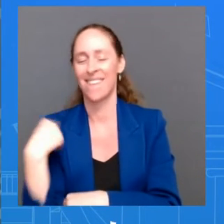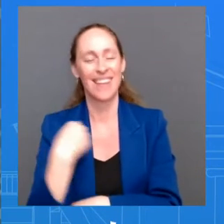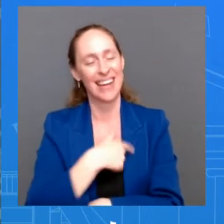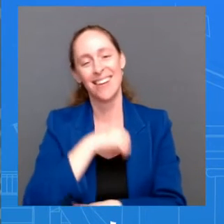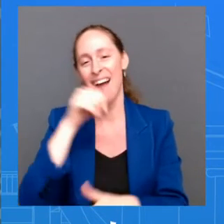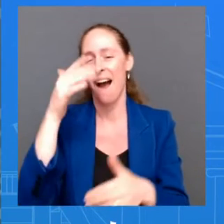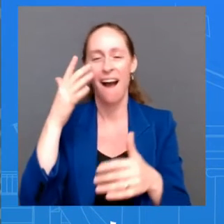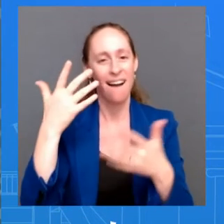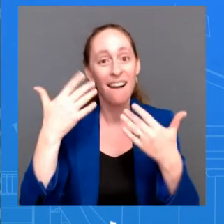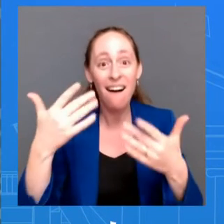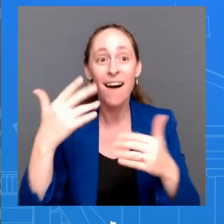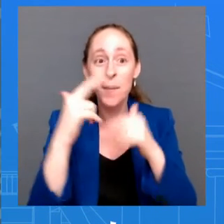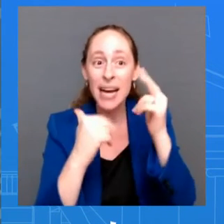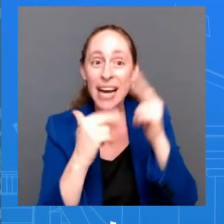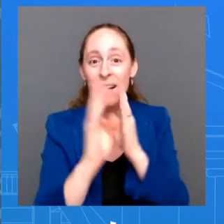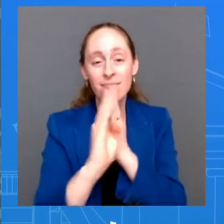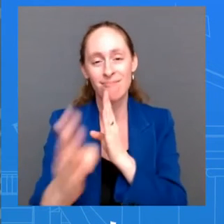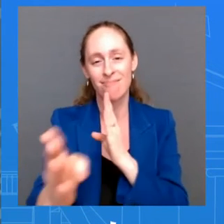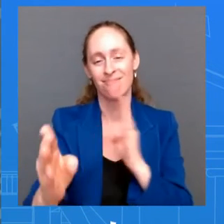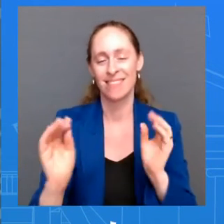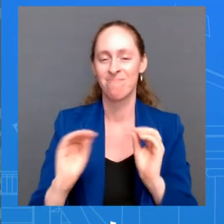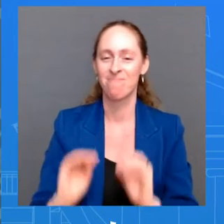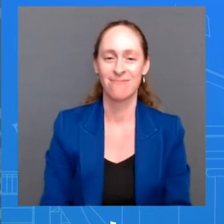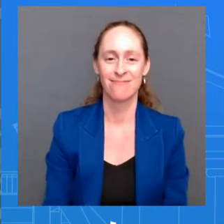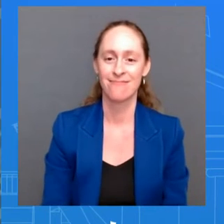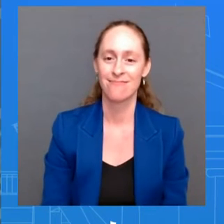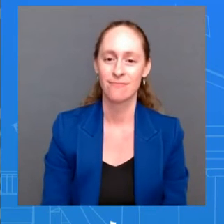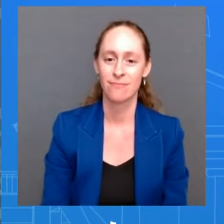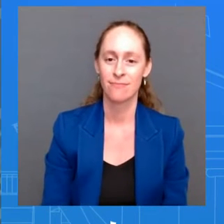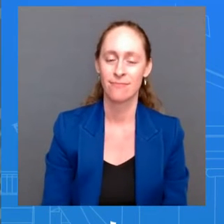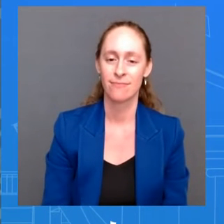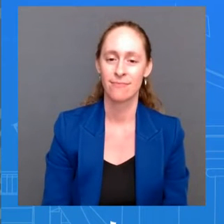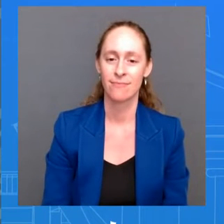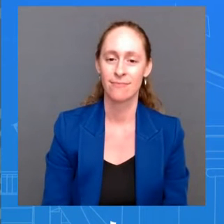finishing? We are not finishing the wall. By filling in,